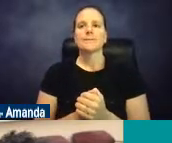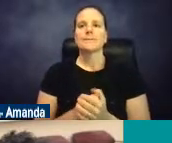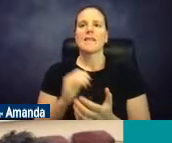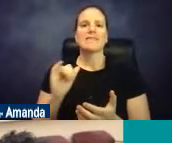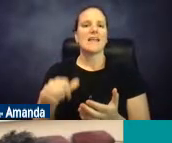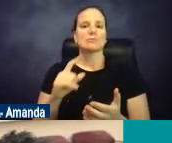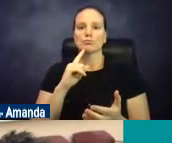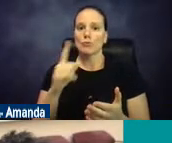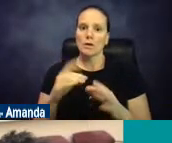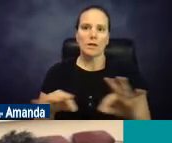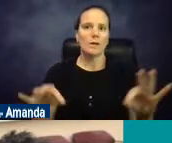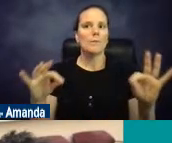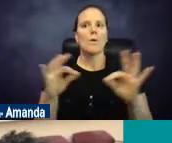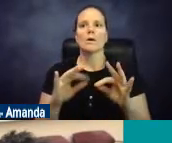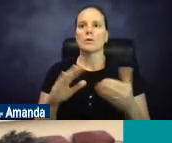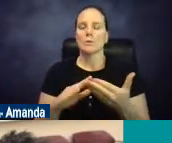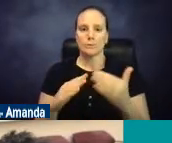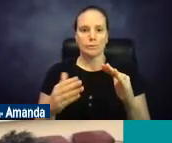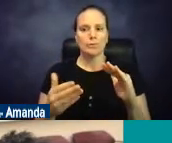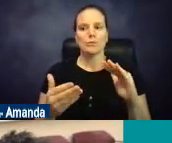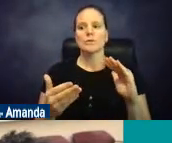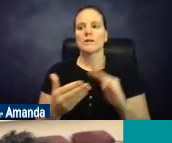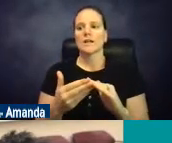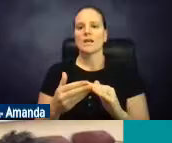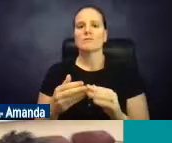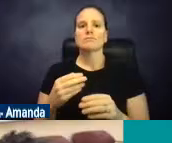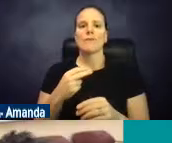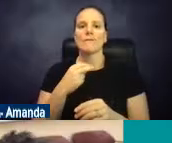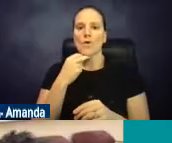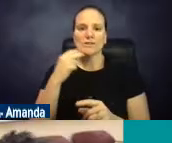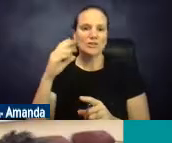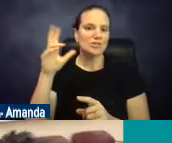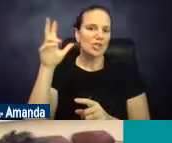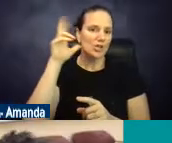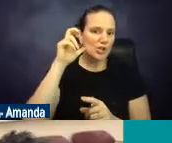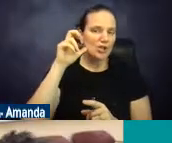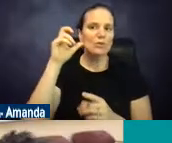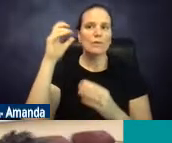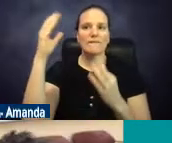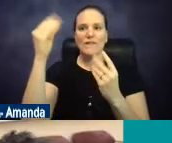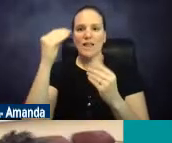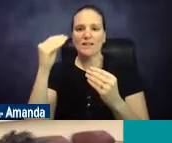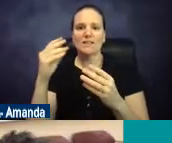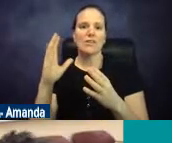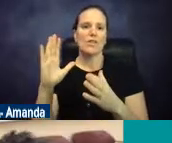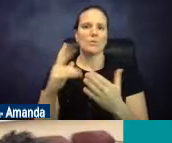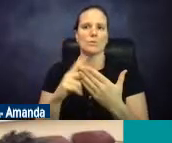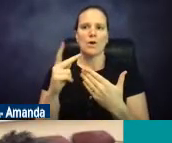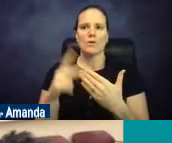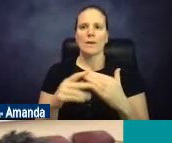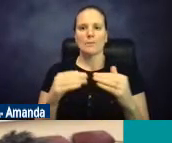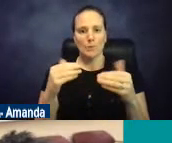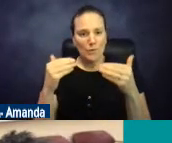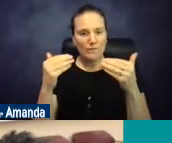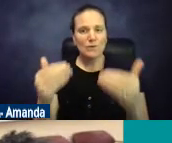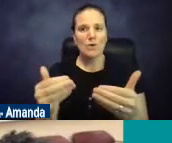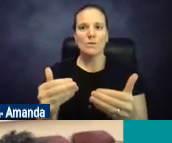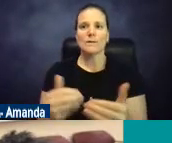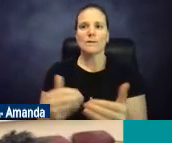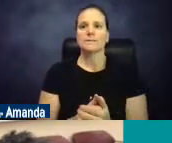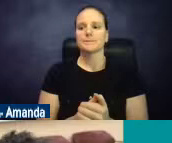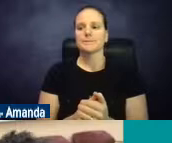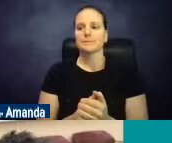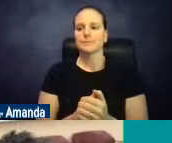extremely important that the community voice is heard and reflected in how this program moves forward.